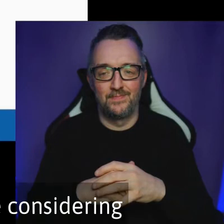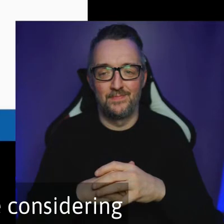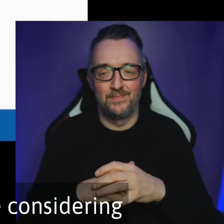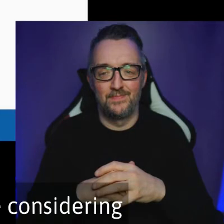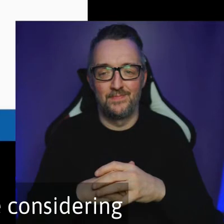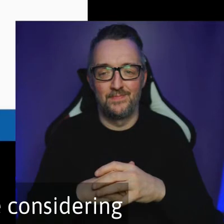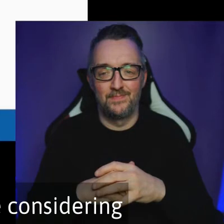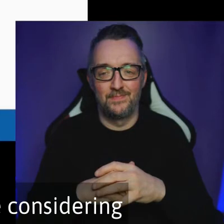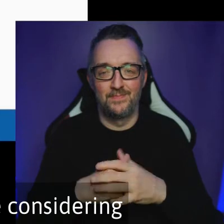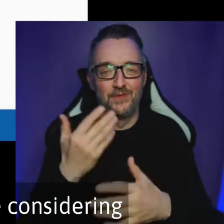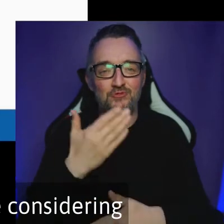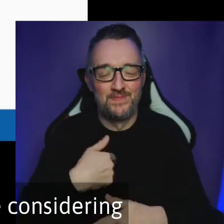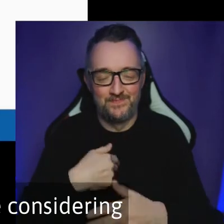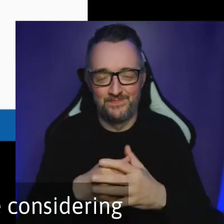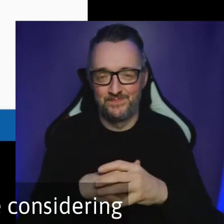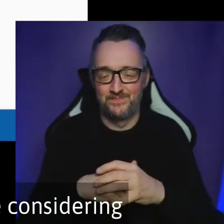Excuse me.